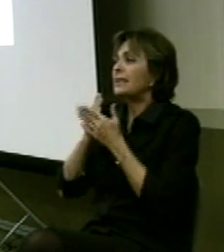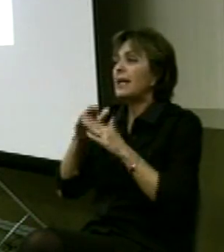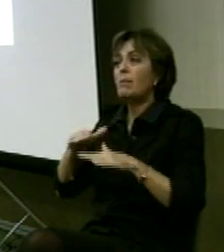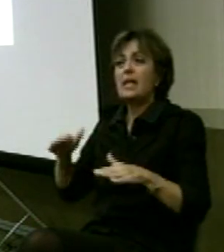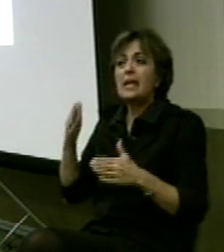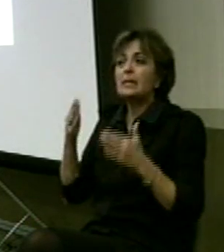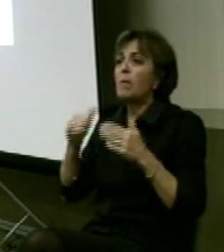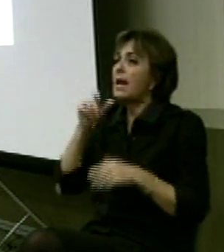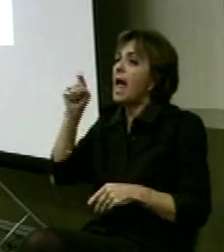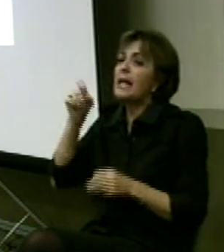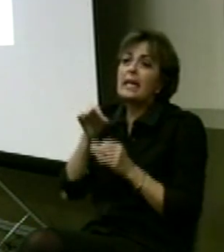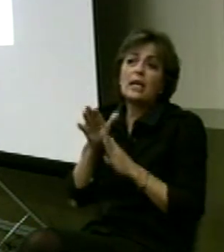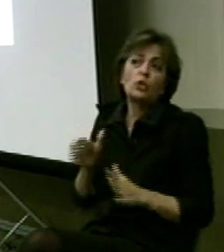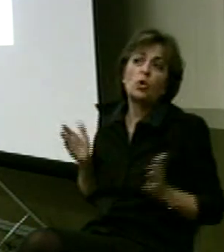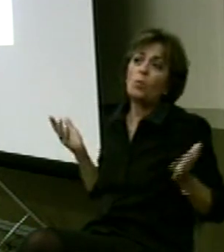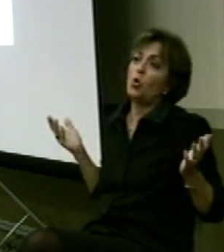point.